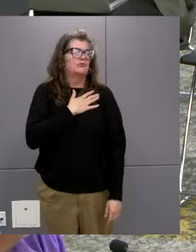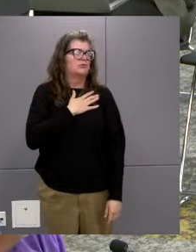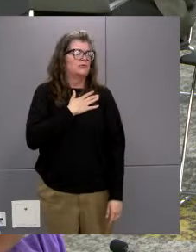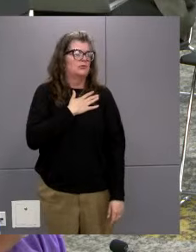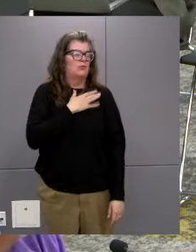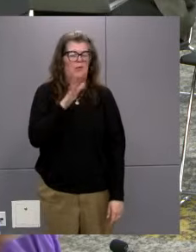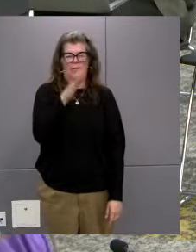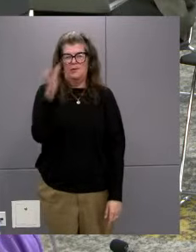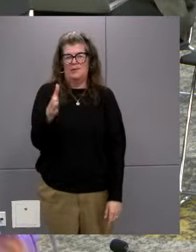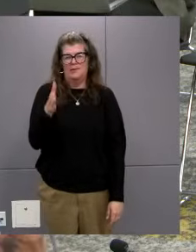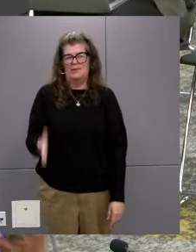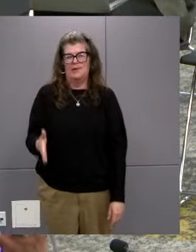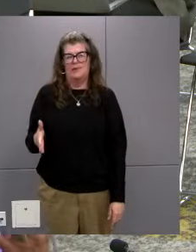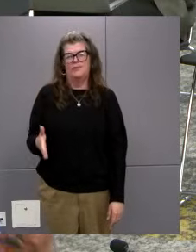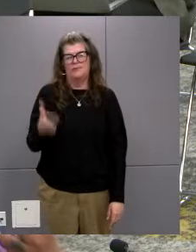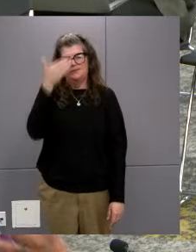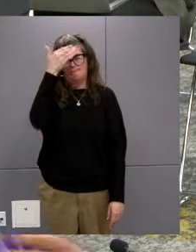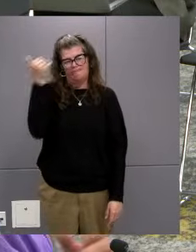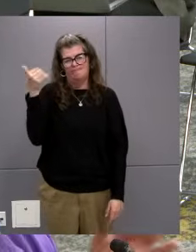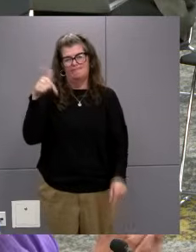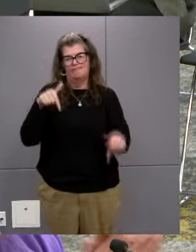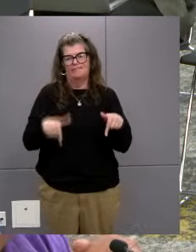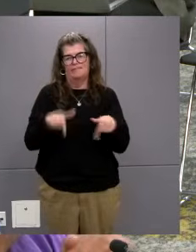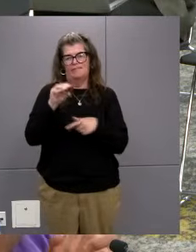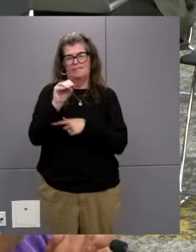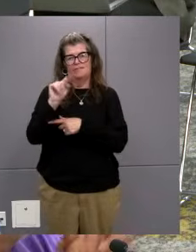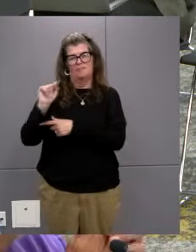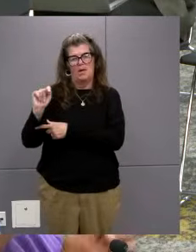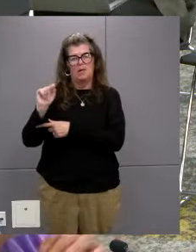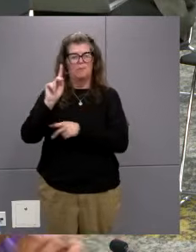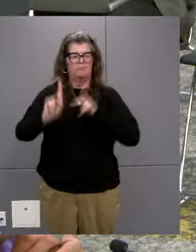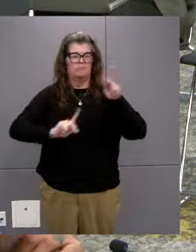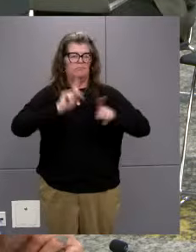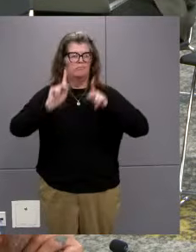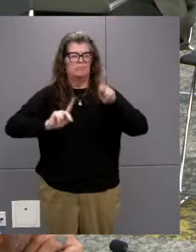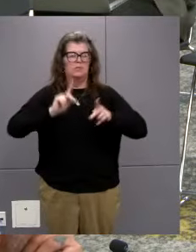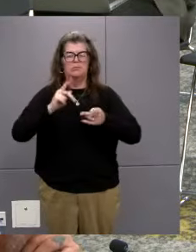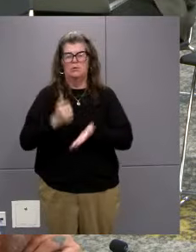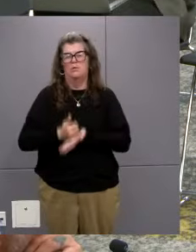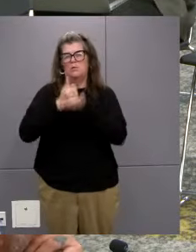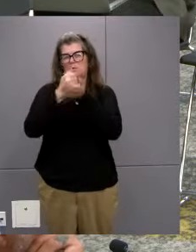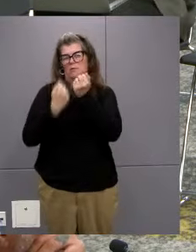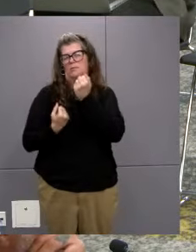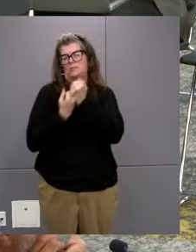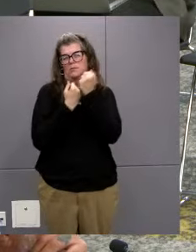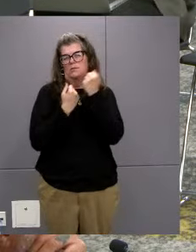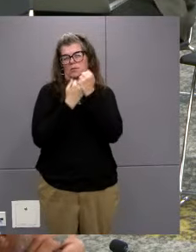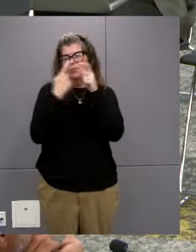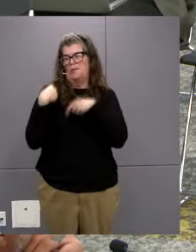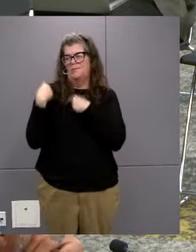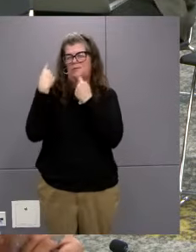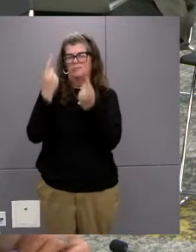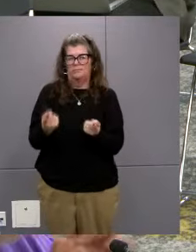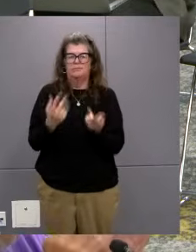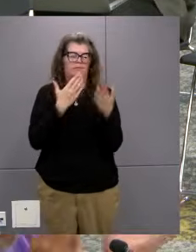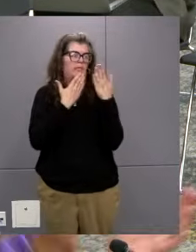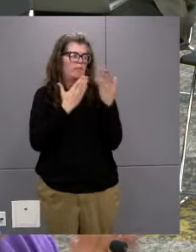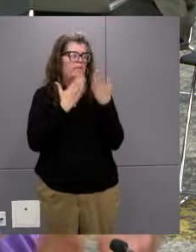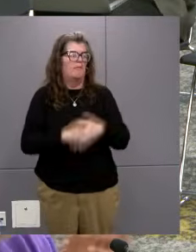forget Mott or any person here who helped me and have trust in me. Thank